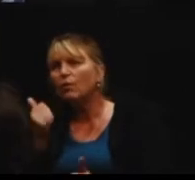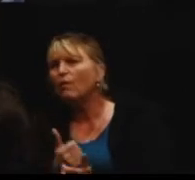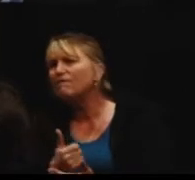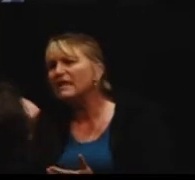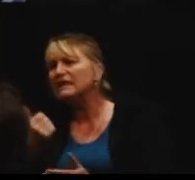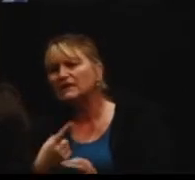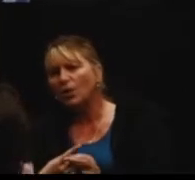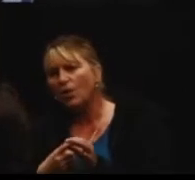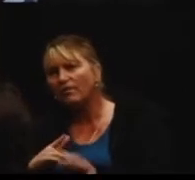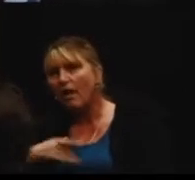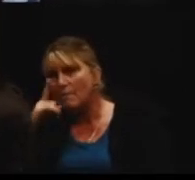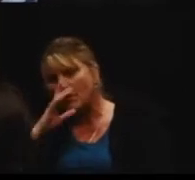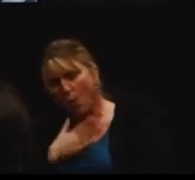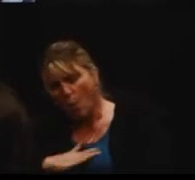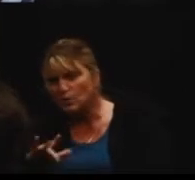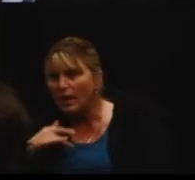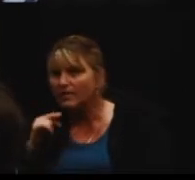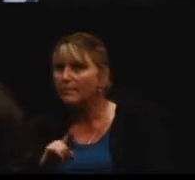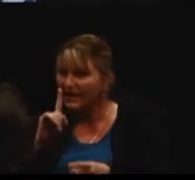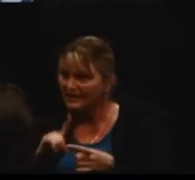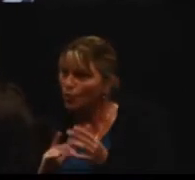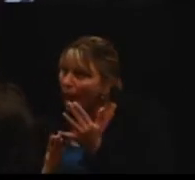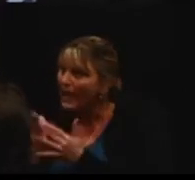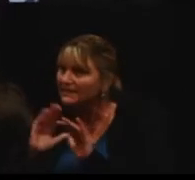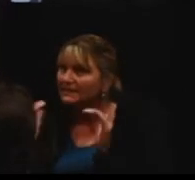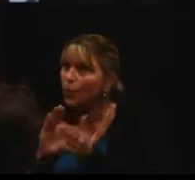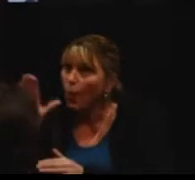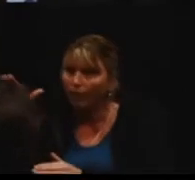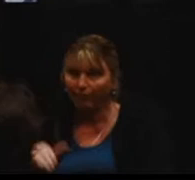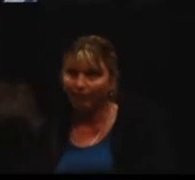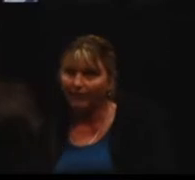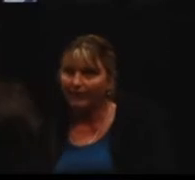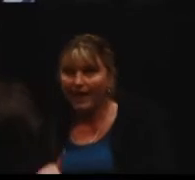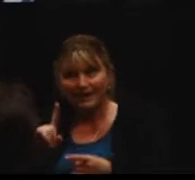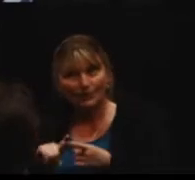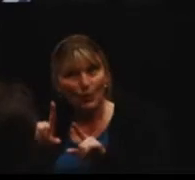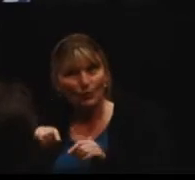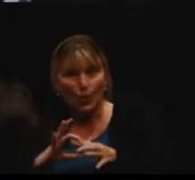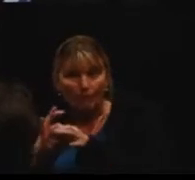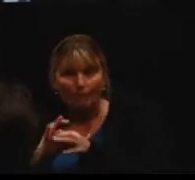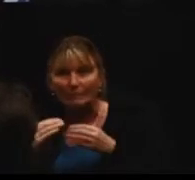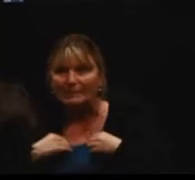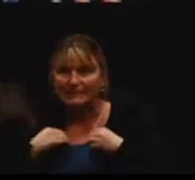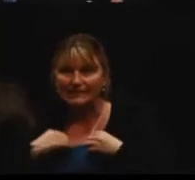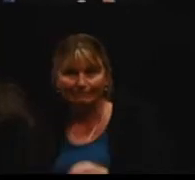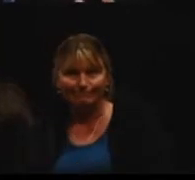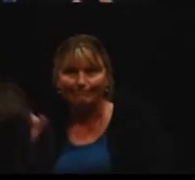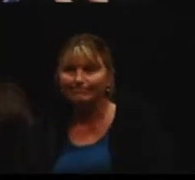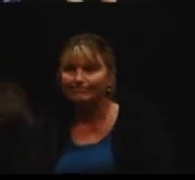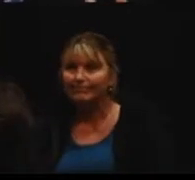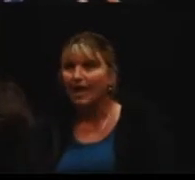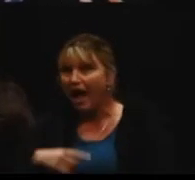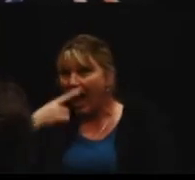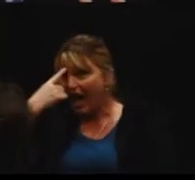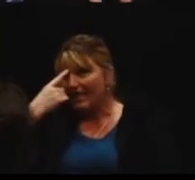live, but they can still access the rest of the world, and still do business with the rest of the world, then I think not only can we